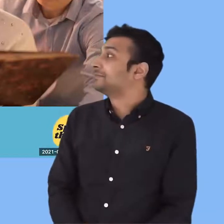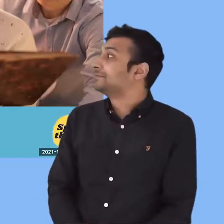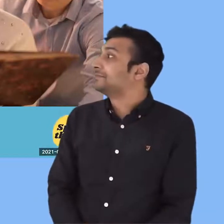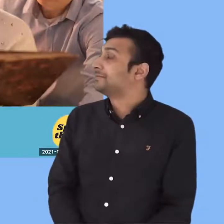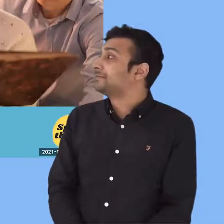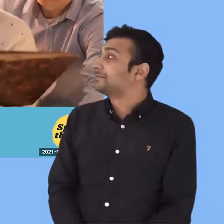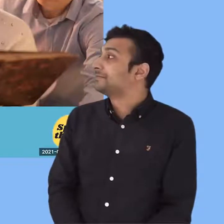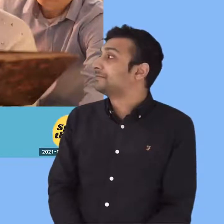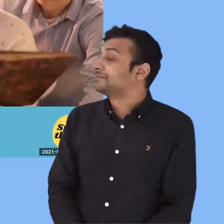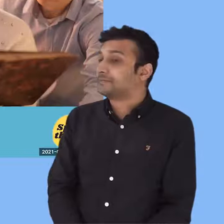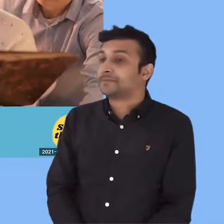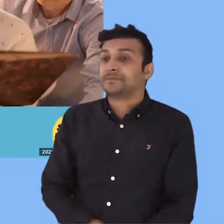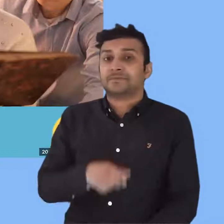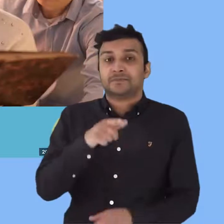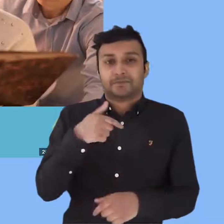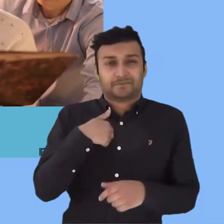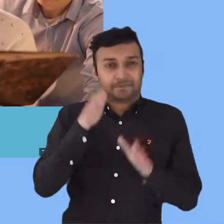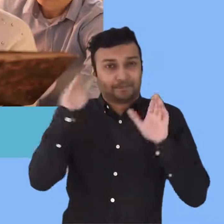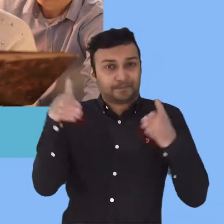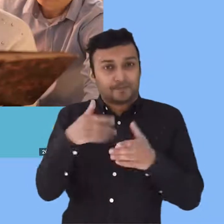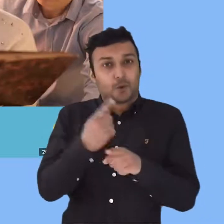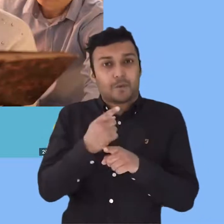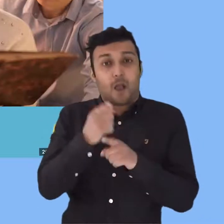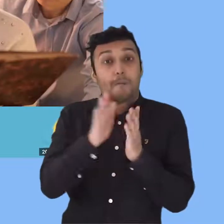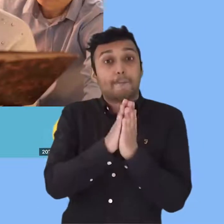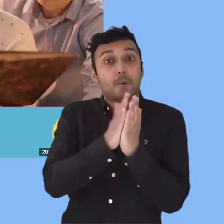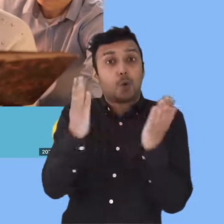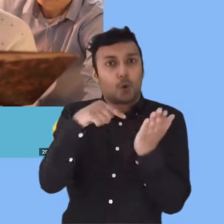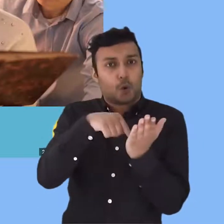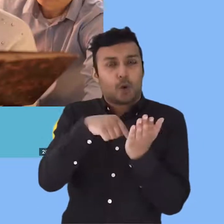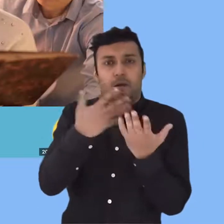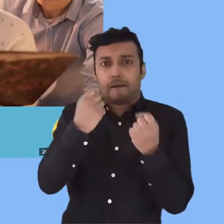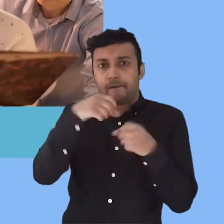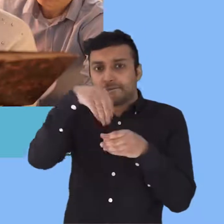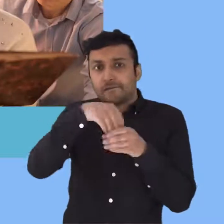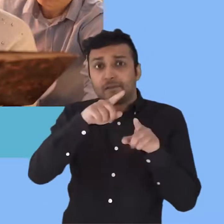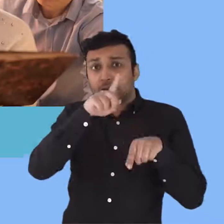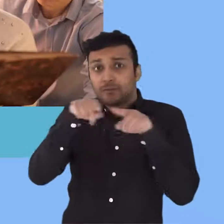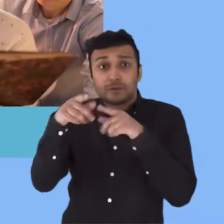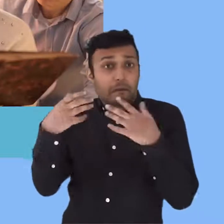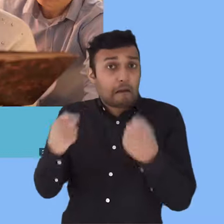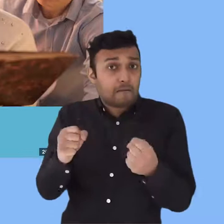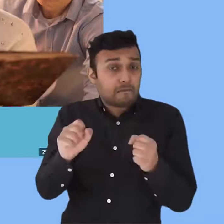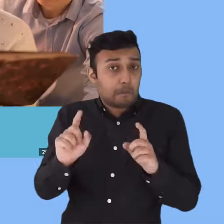actually on diversity in books for the next few minutes, the books that we use. So